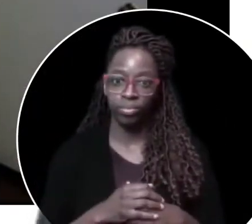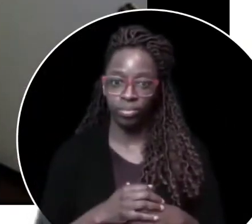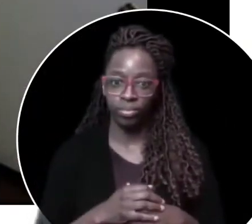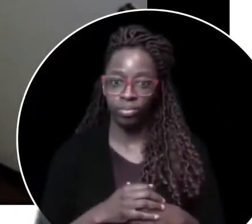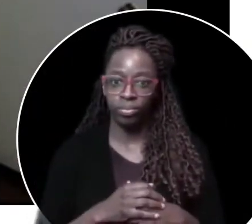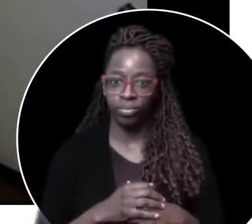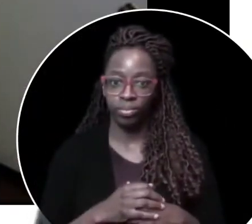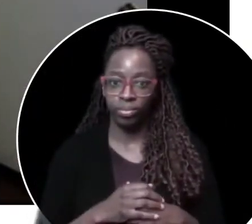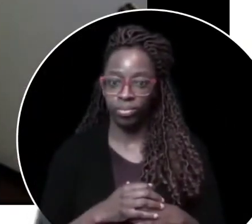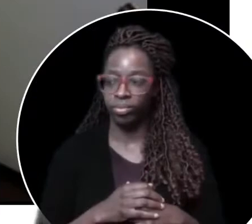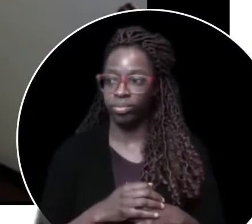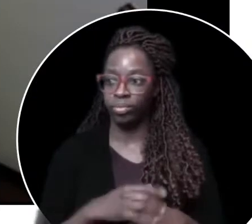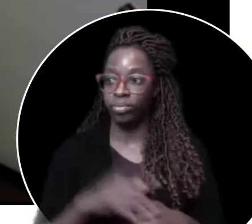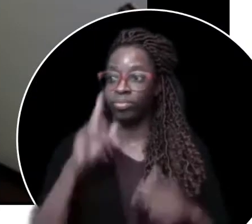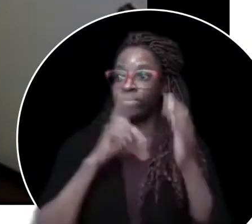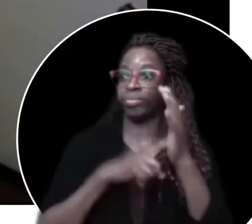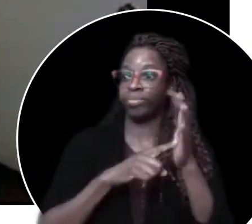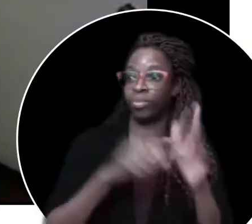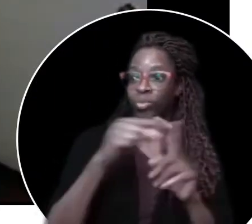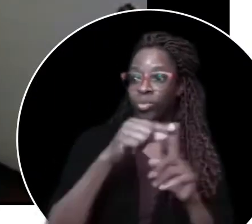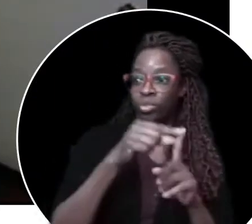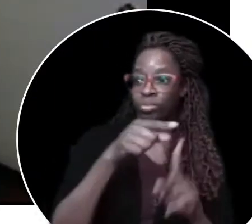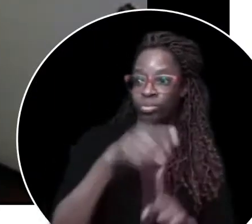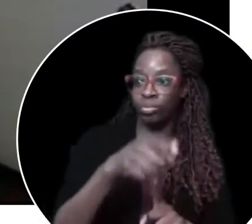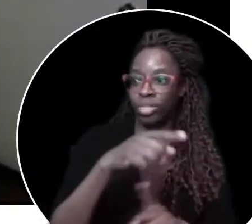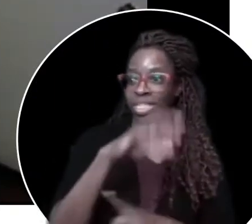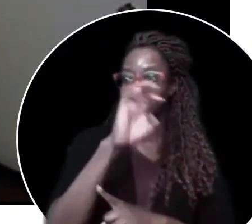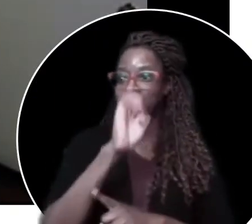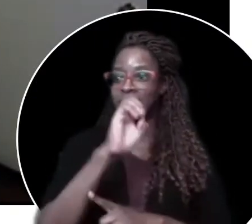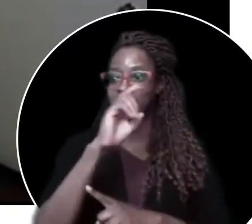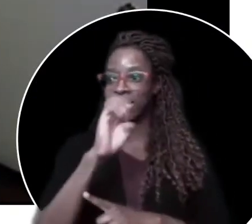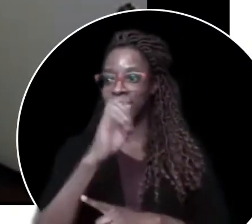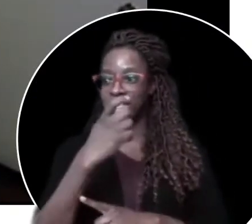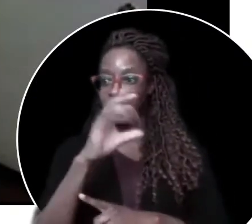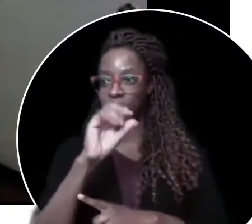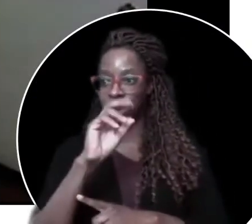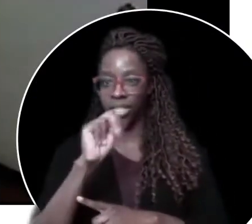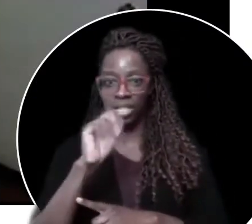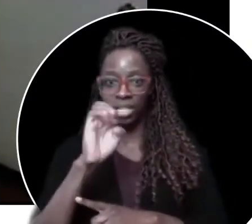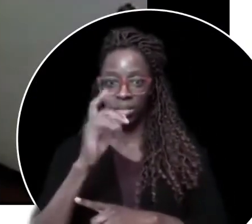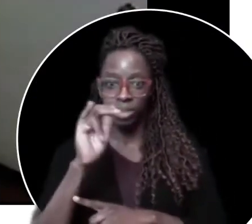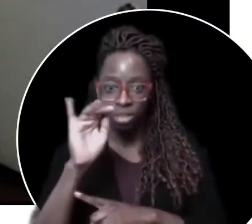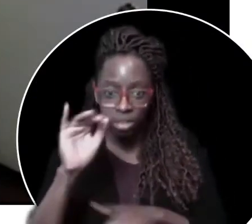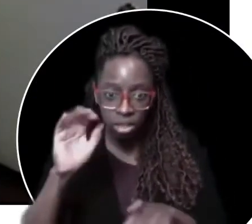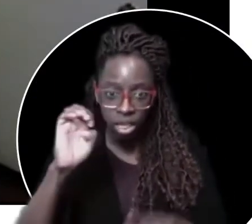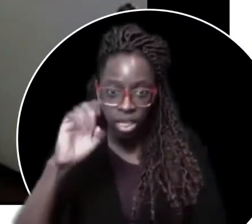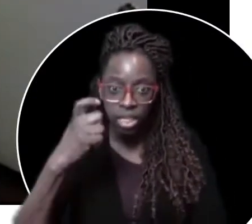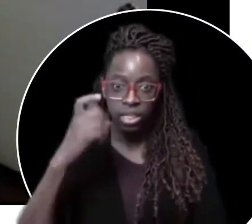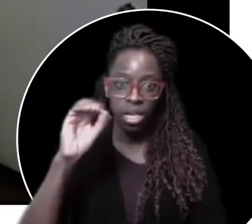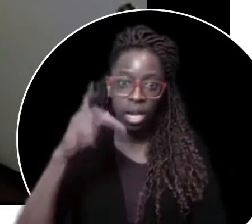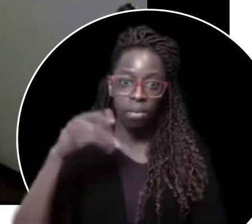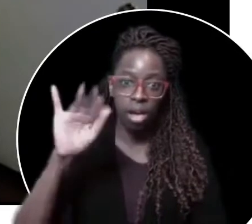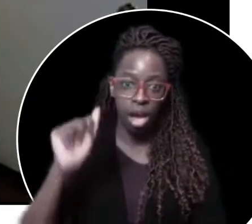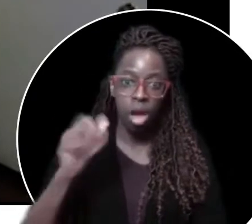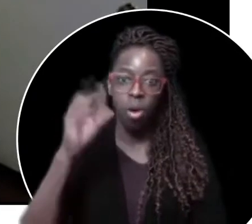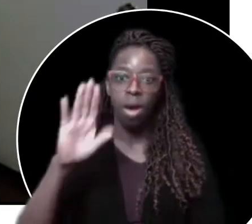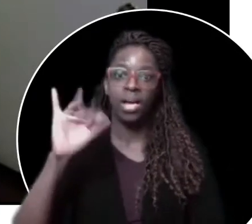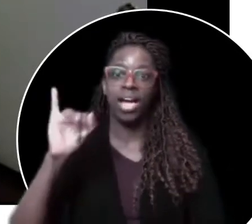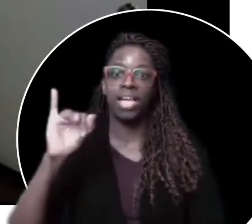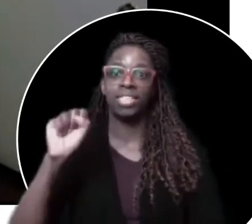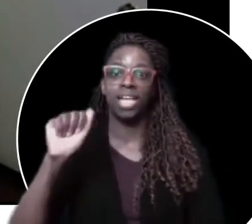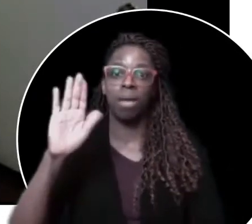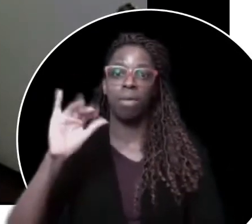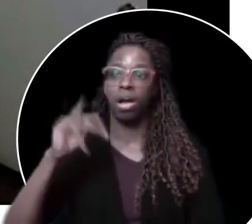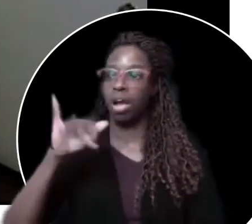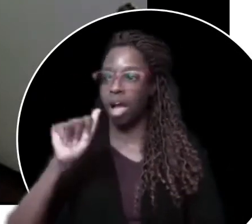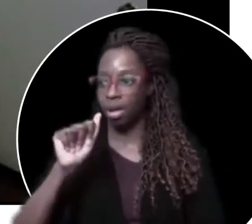These claims rely on the presumption that certain communities or certain parts of the world or certain cultures or